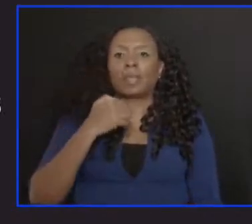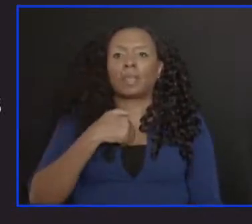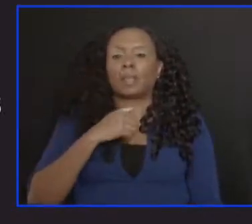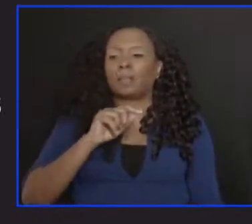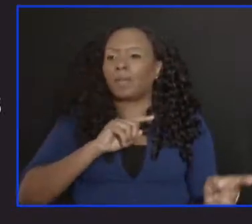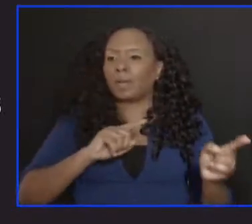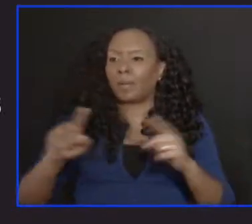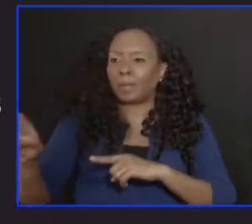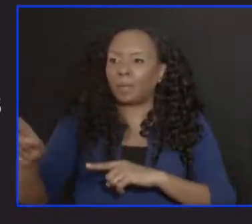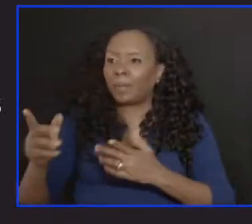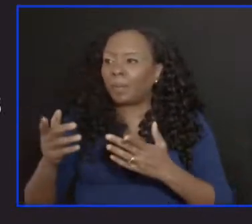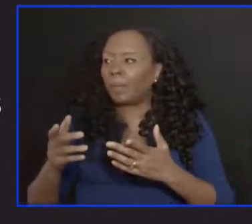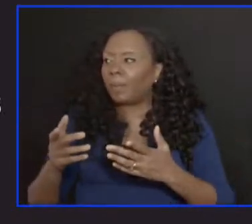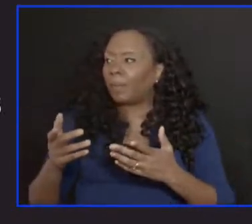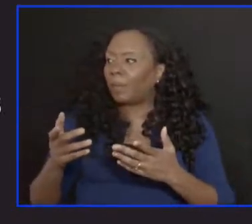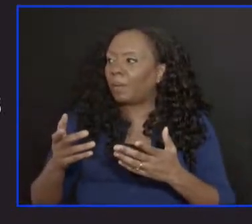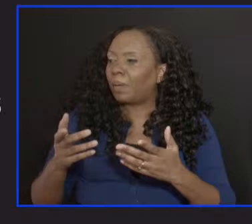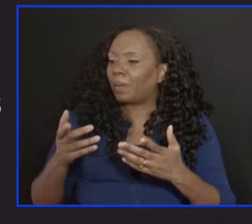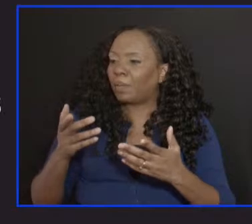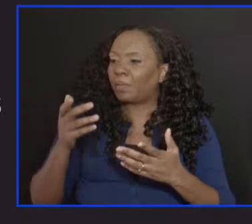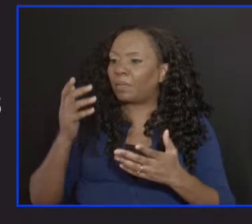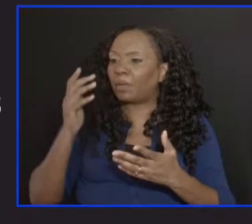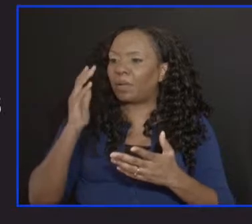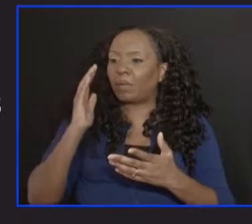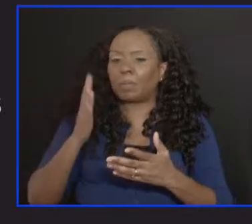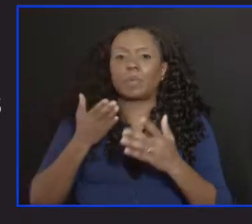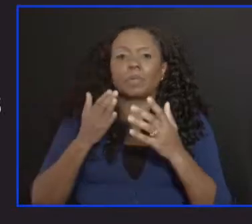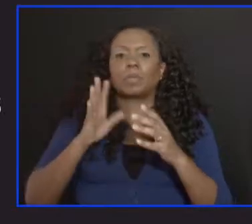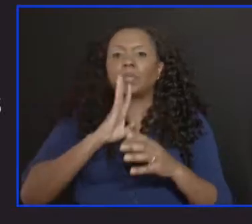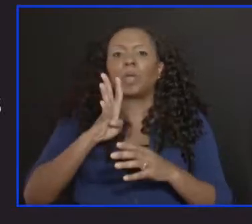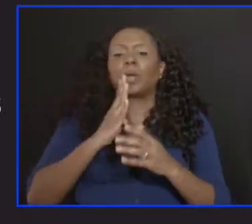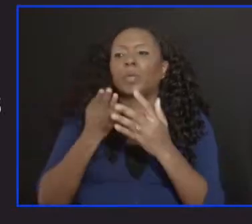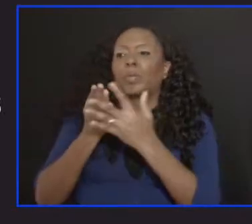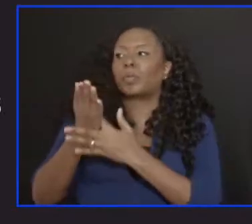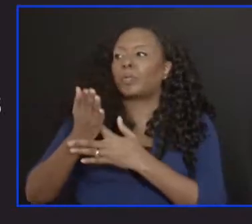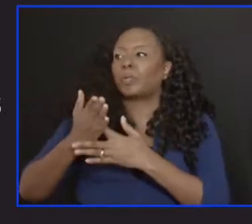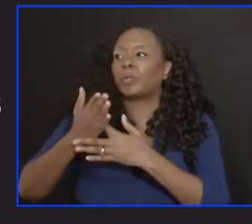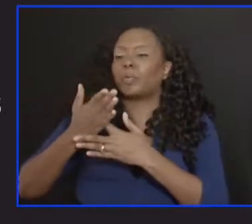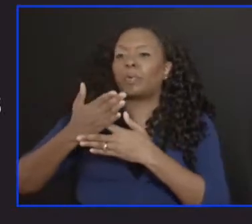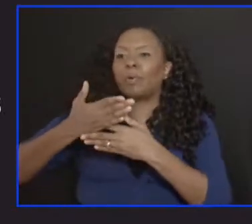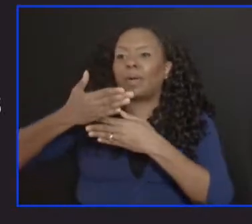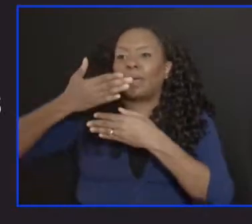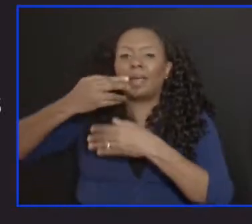I be put, will we be talking through a wall, through a glass? What will happen?